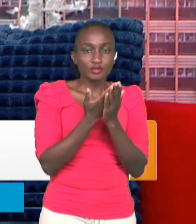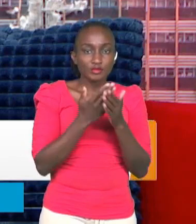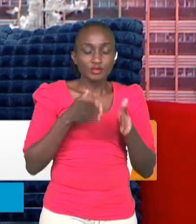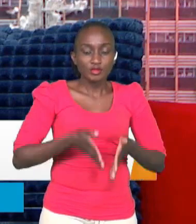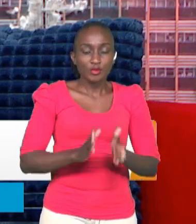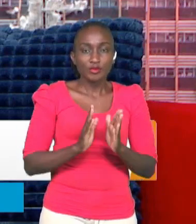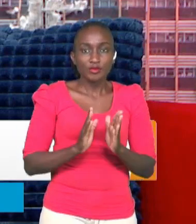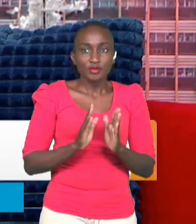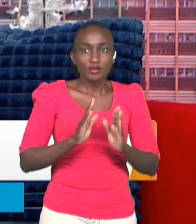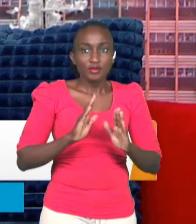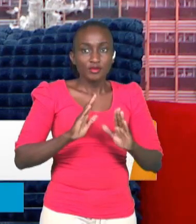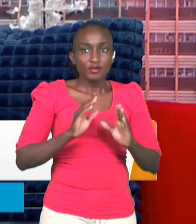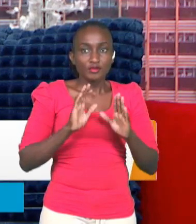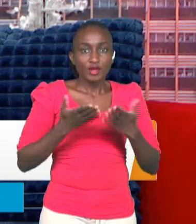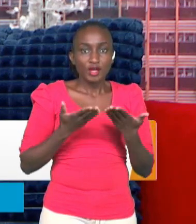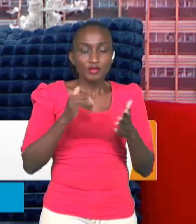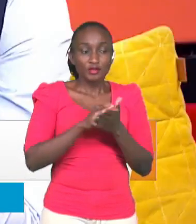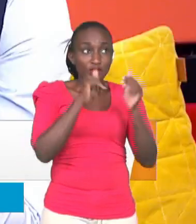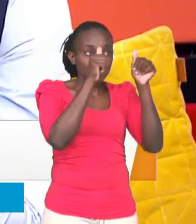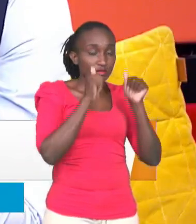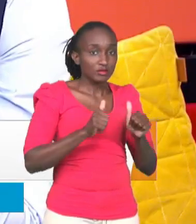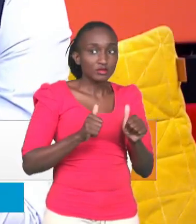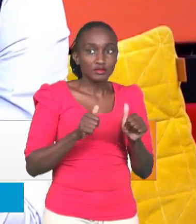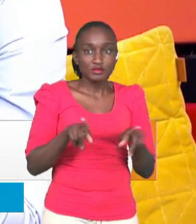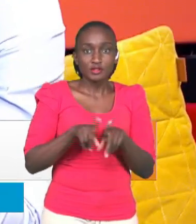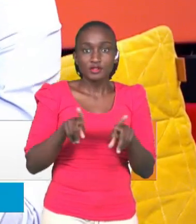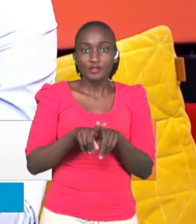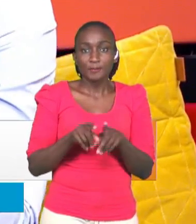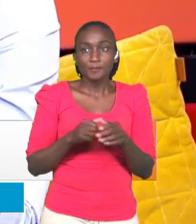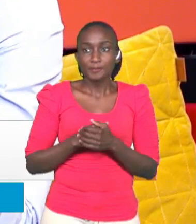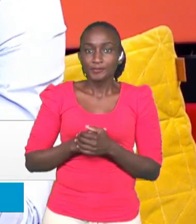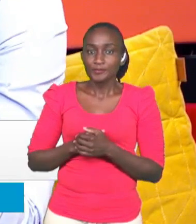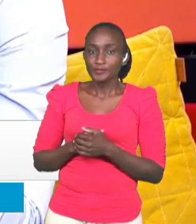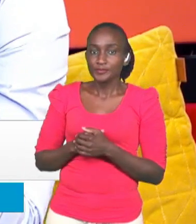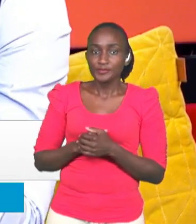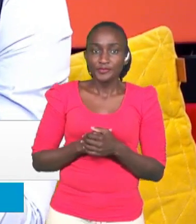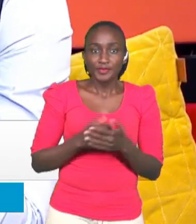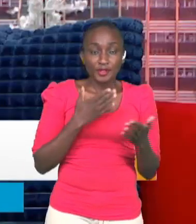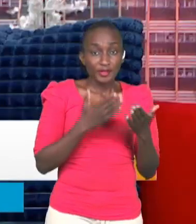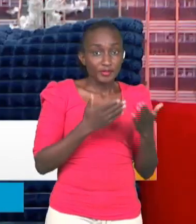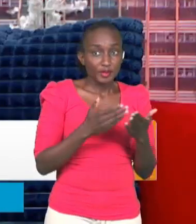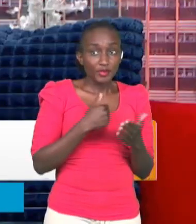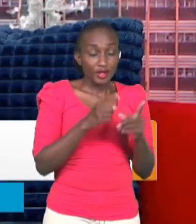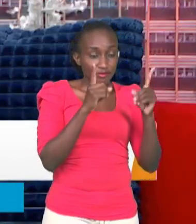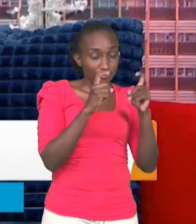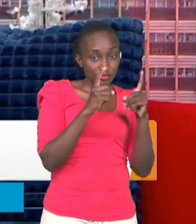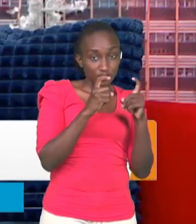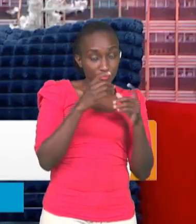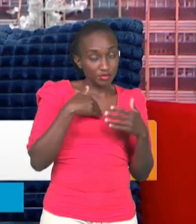Wow. Of how that notice will look like. I hope it won't reach the billboards. So probably they'll put photos, I don't know,